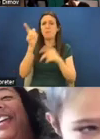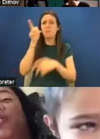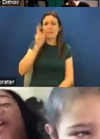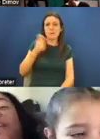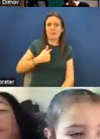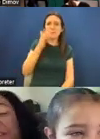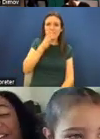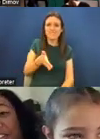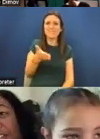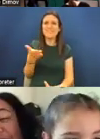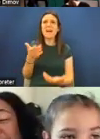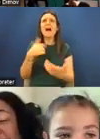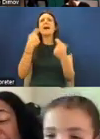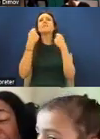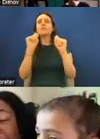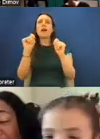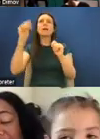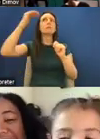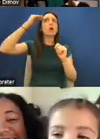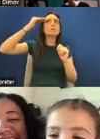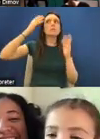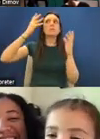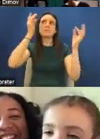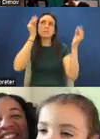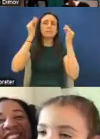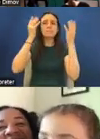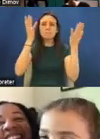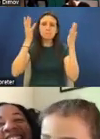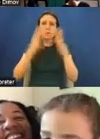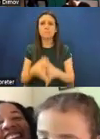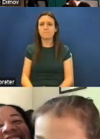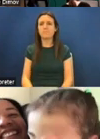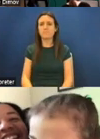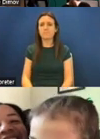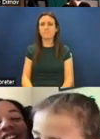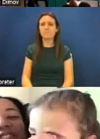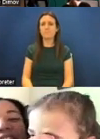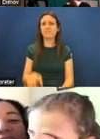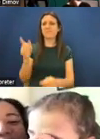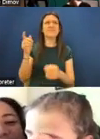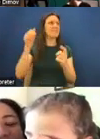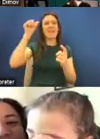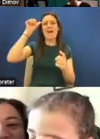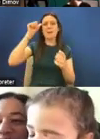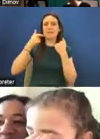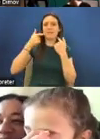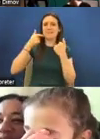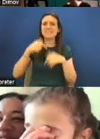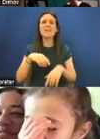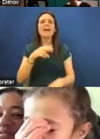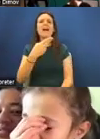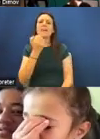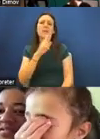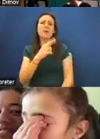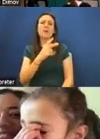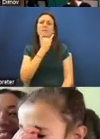And I try to be conscientious in everything I do. So all of that. Heather, we love